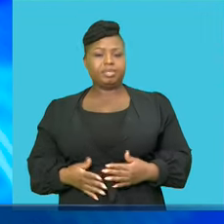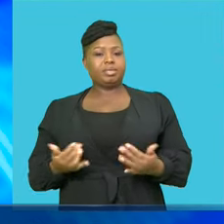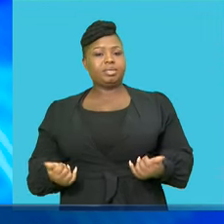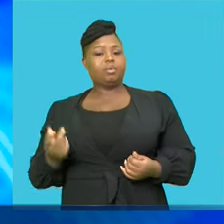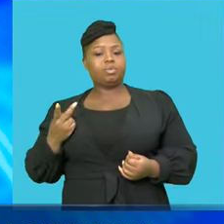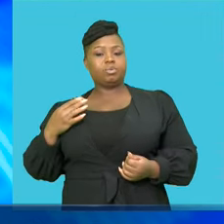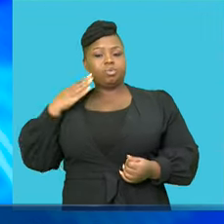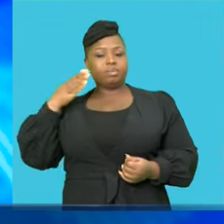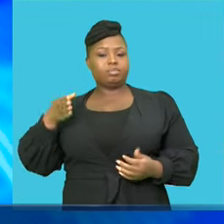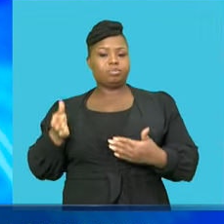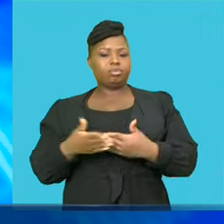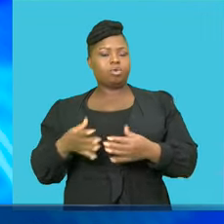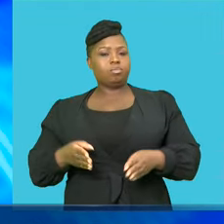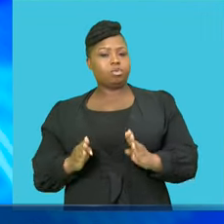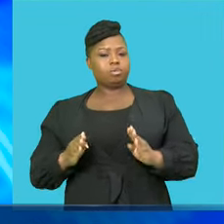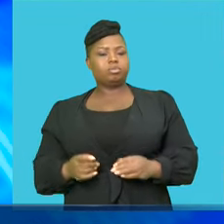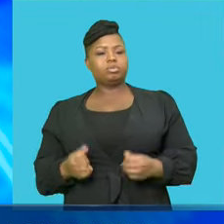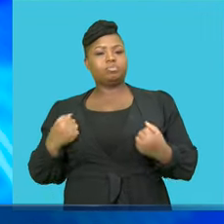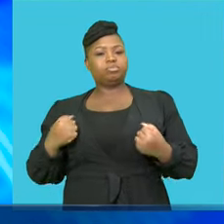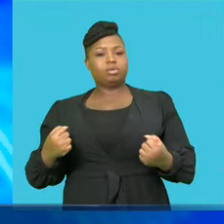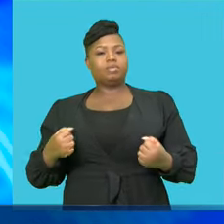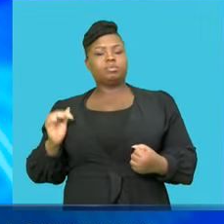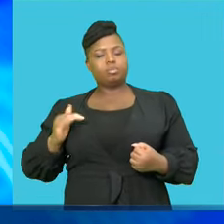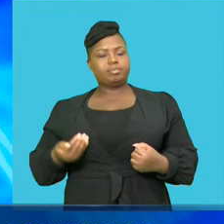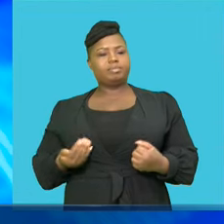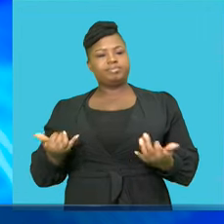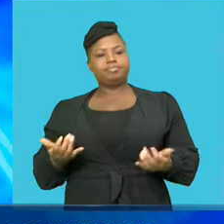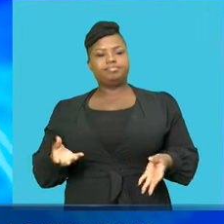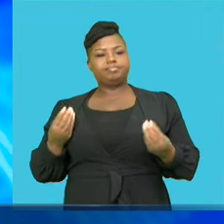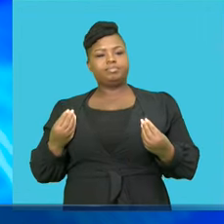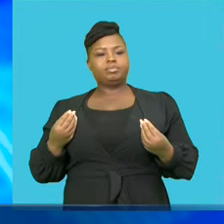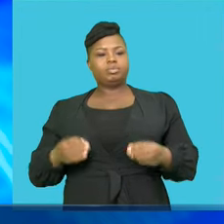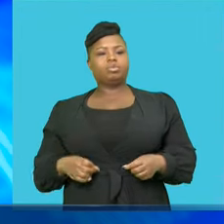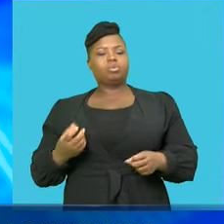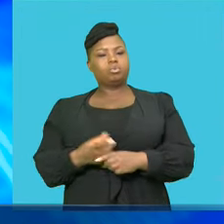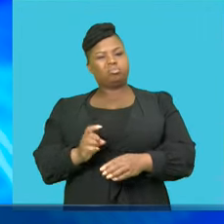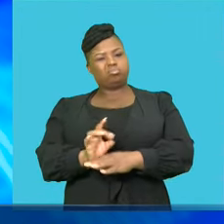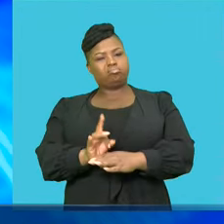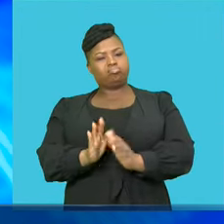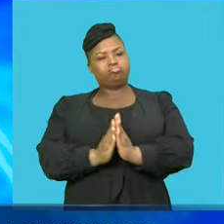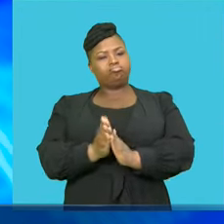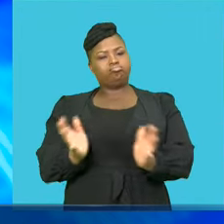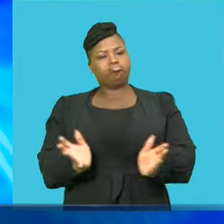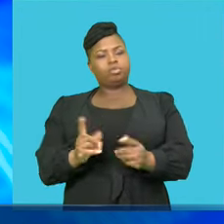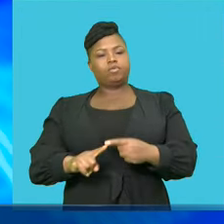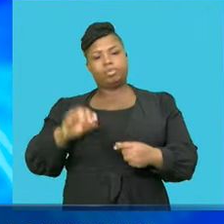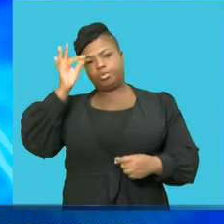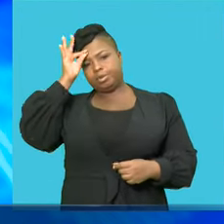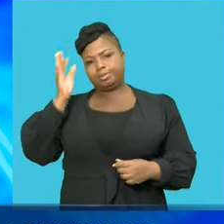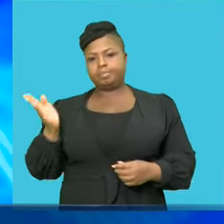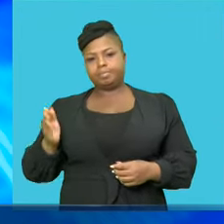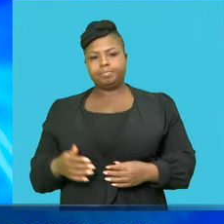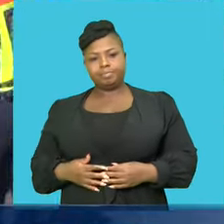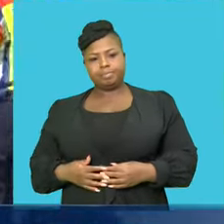Kanti ke ngexesha lokuvalwa kwendlela abaqhubi abangabasetyhini bafumane iintyatyambo kunye nemiyalezo yenkuthazo evela kumagosa amapolisa.